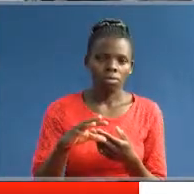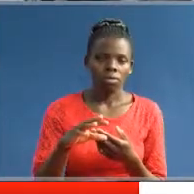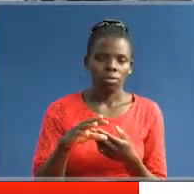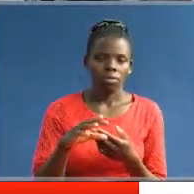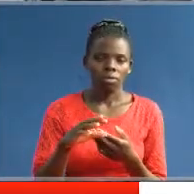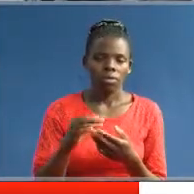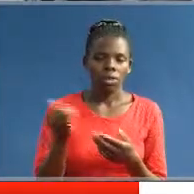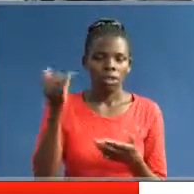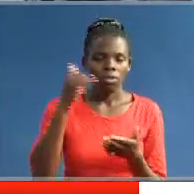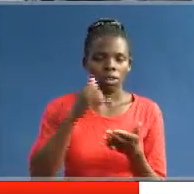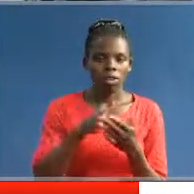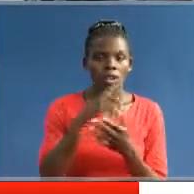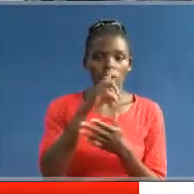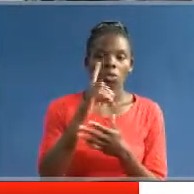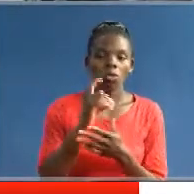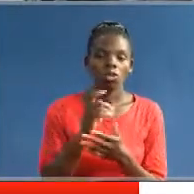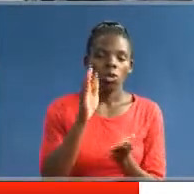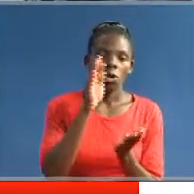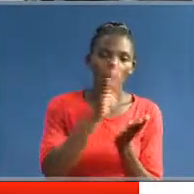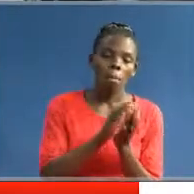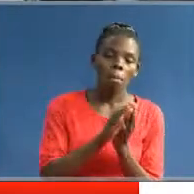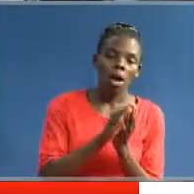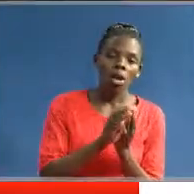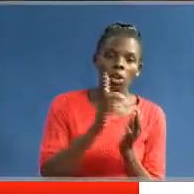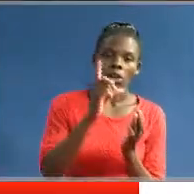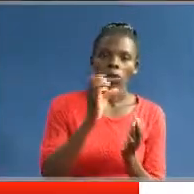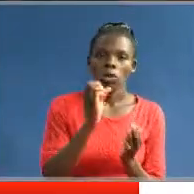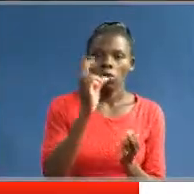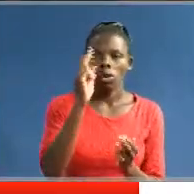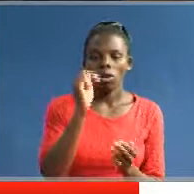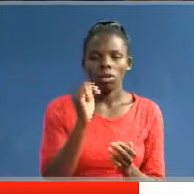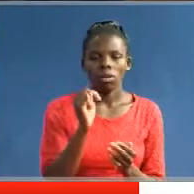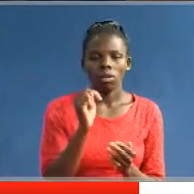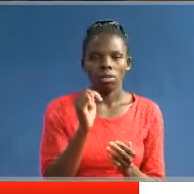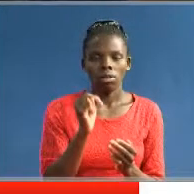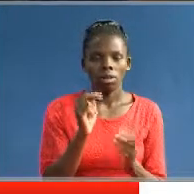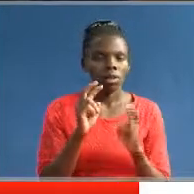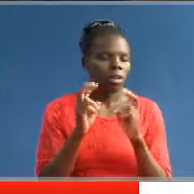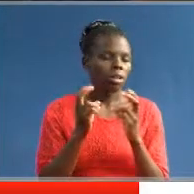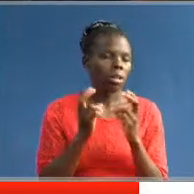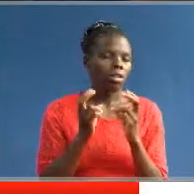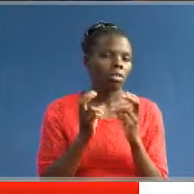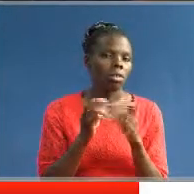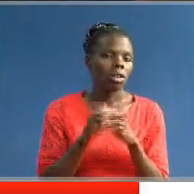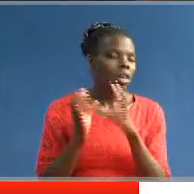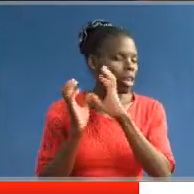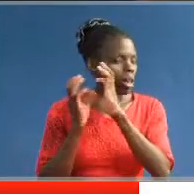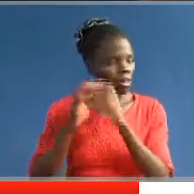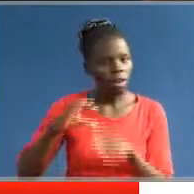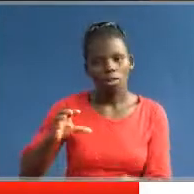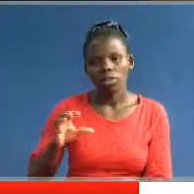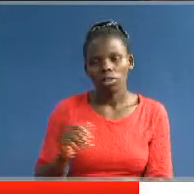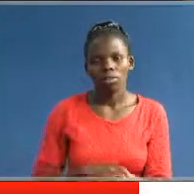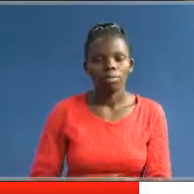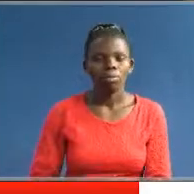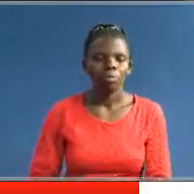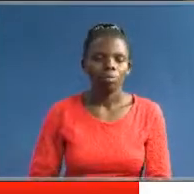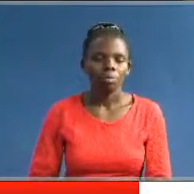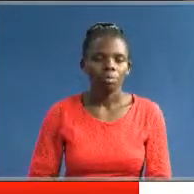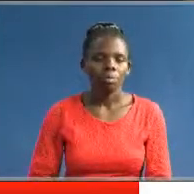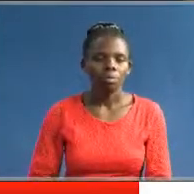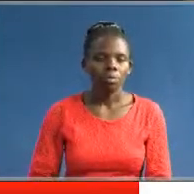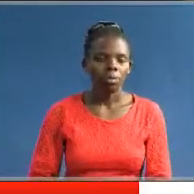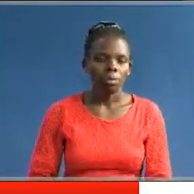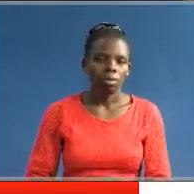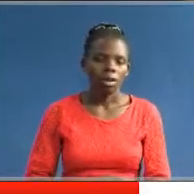alleged involvement in a questionable bank loan that was charged on the title of Giriama Ranch in Kilifi County. On the